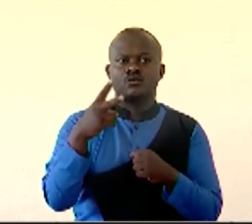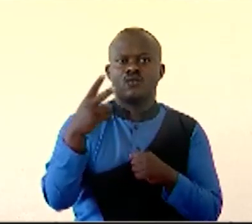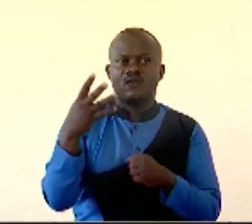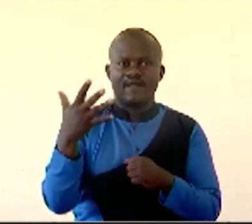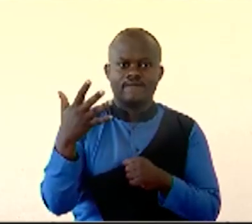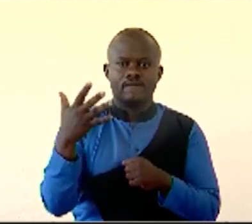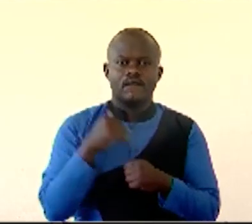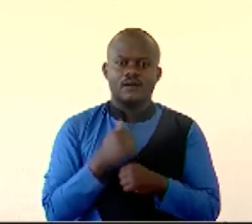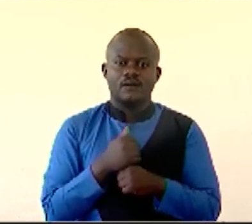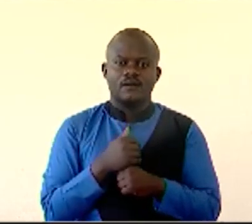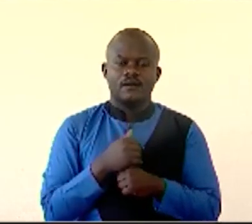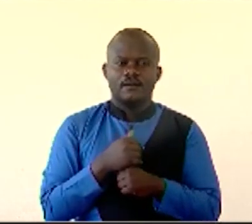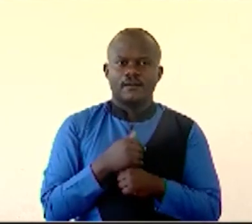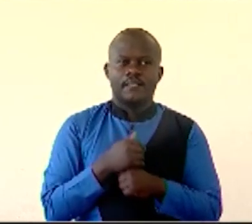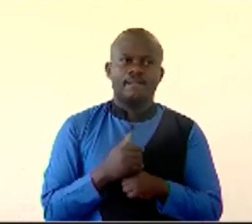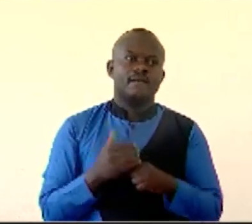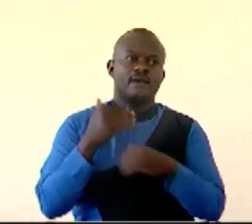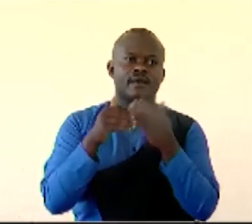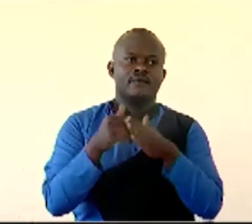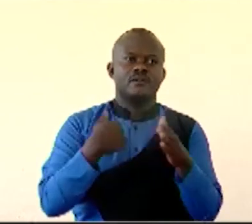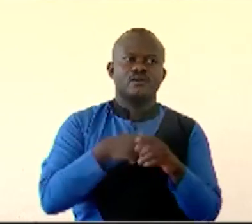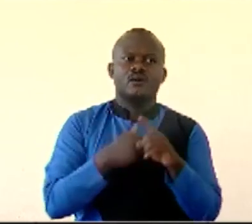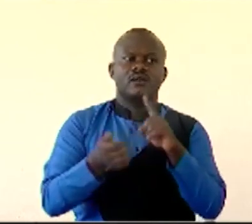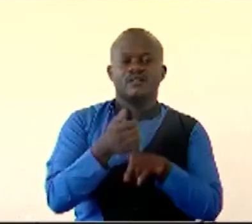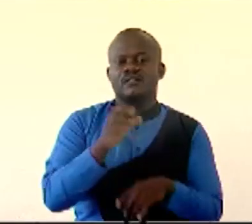0.0625. And we get